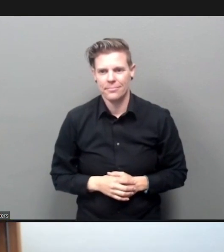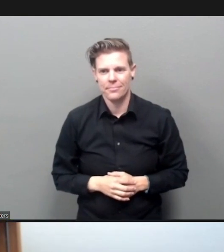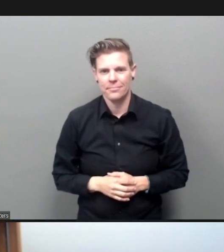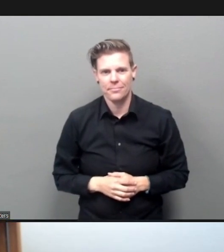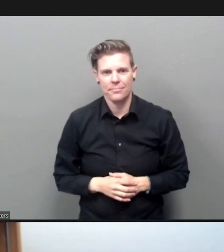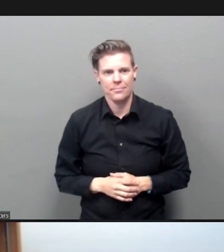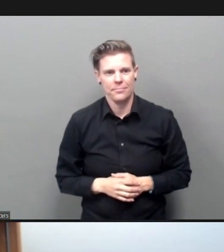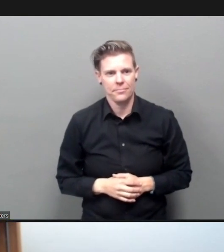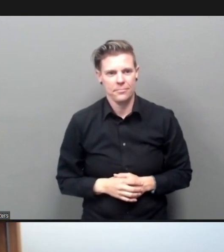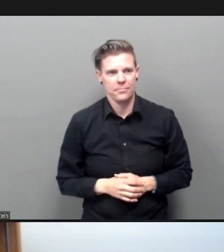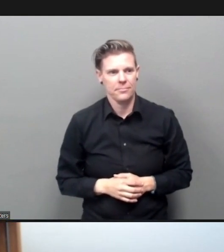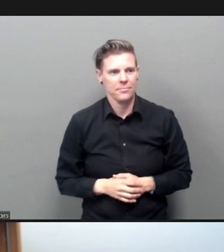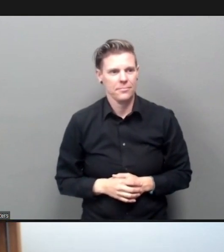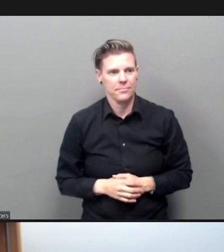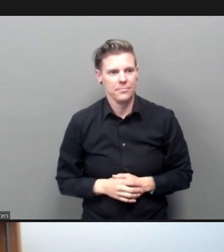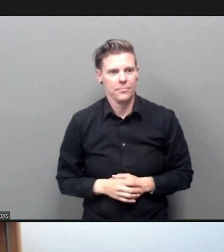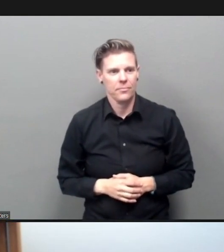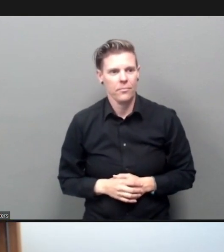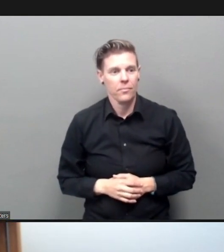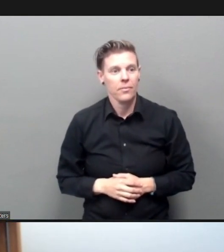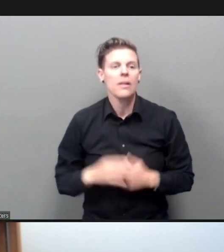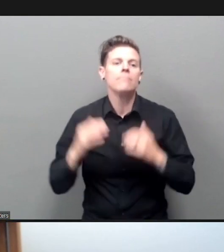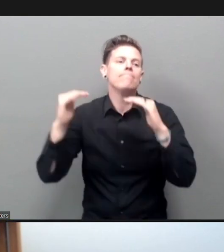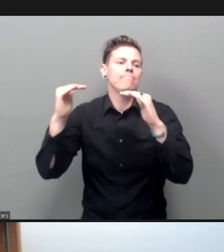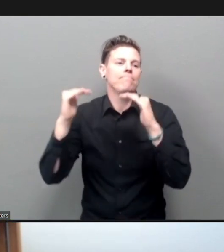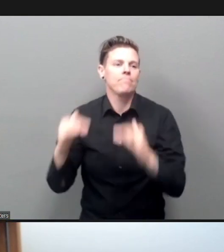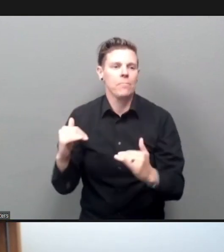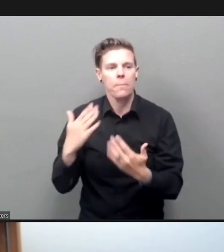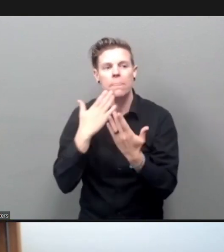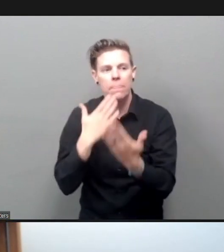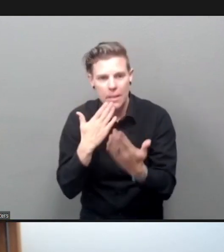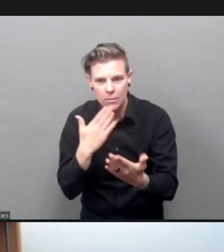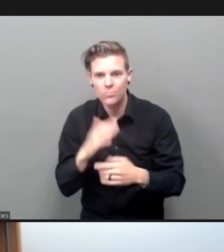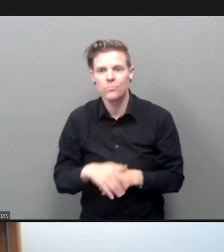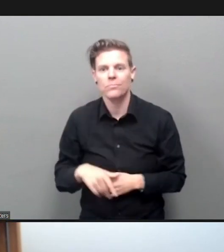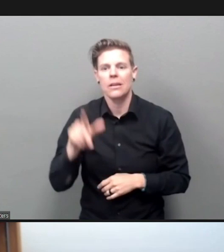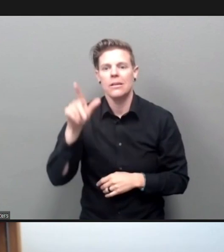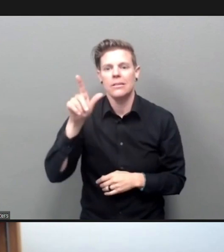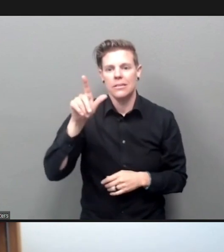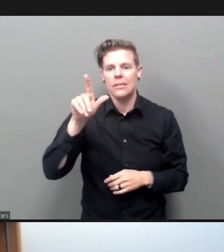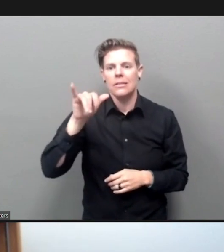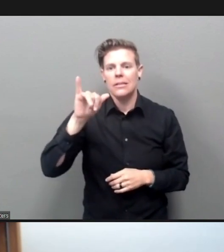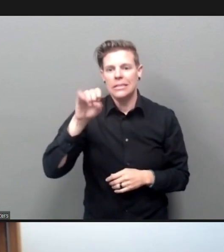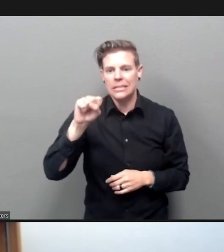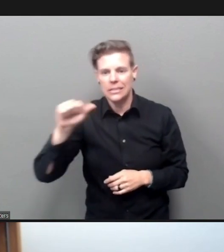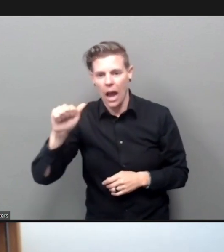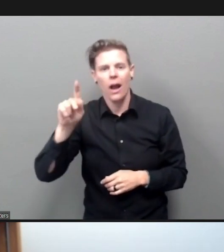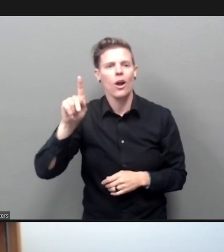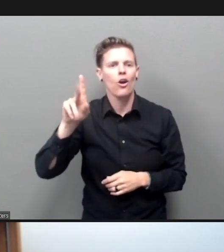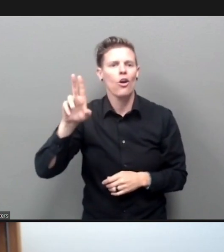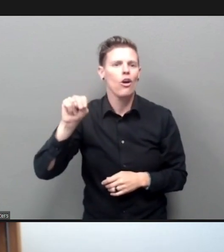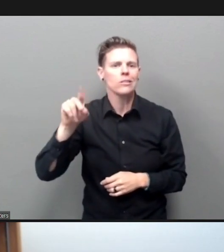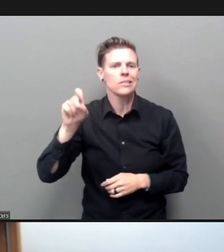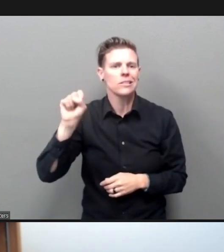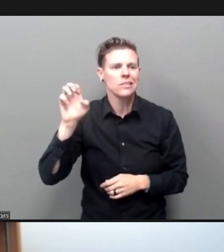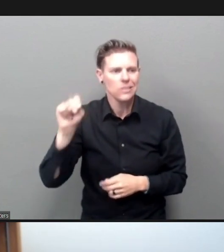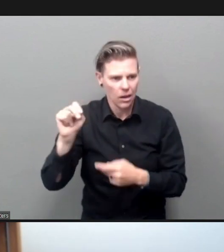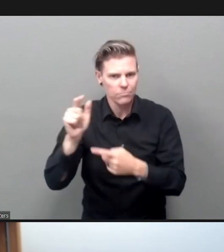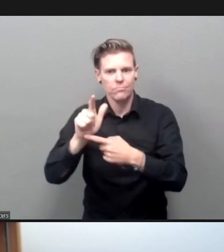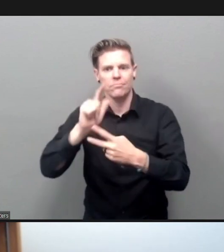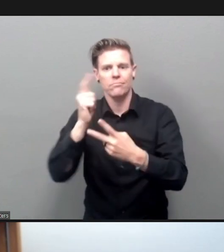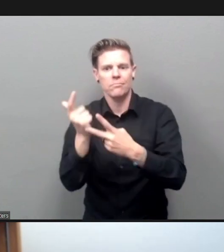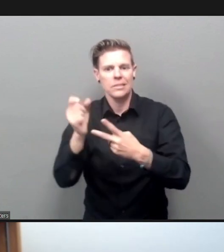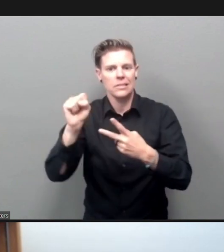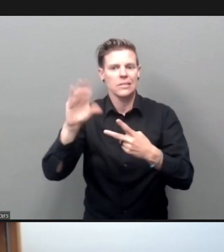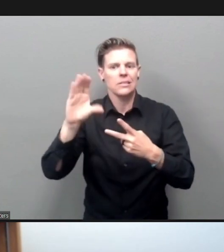Thanks so much, everyone. Next, we'll turn to Lisa Knudsen, followed by Scott Weiland, followed by Chris McKee. Lisa, you are